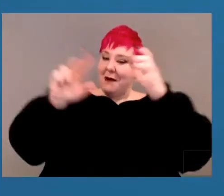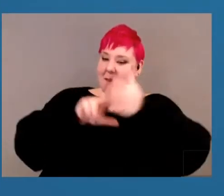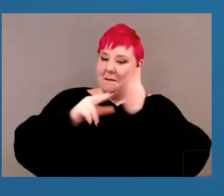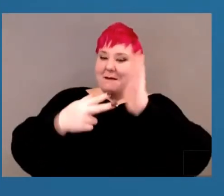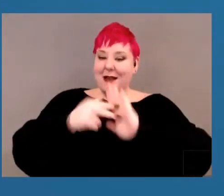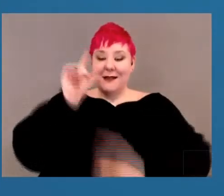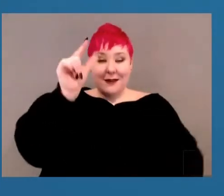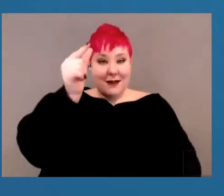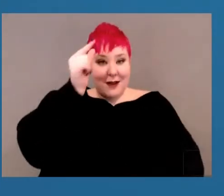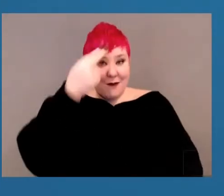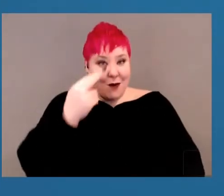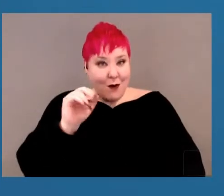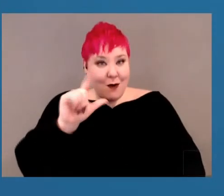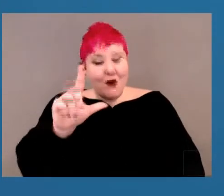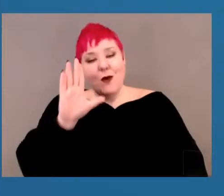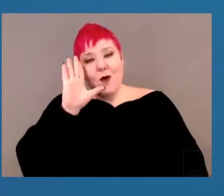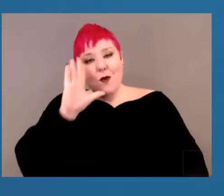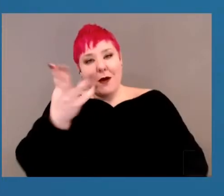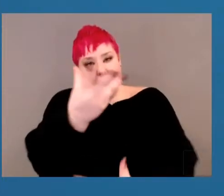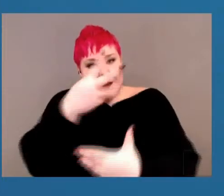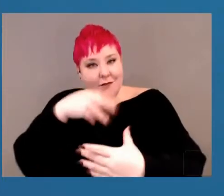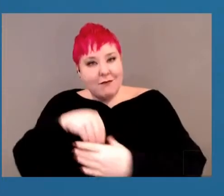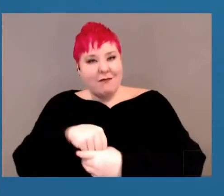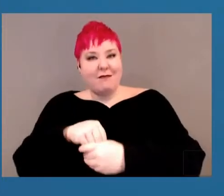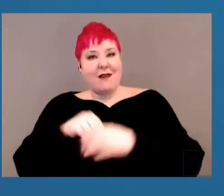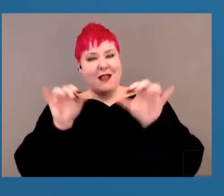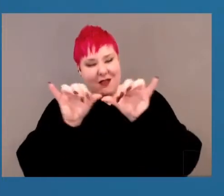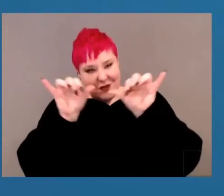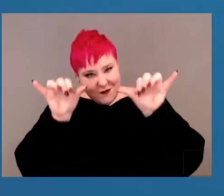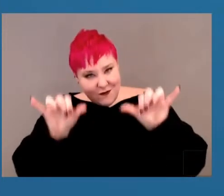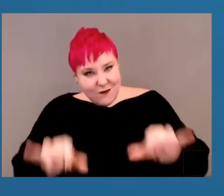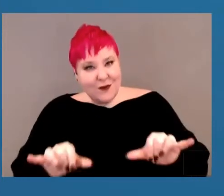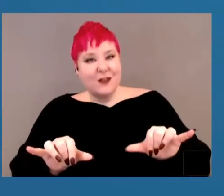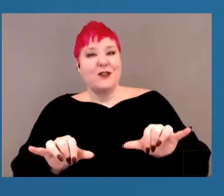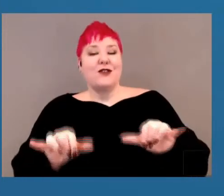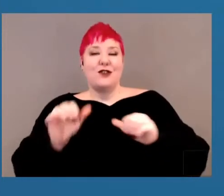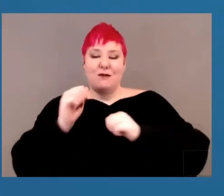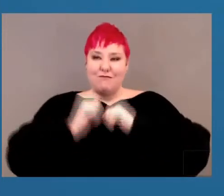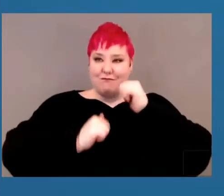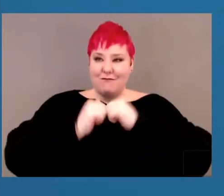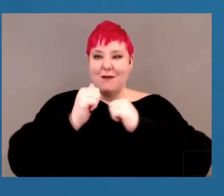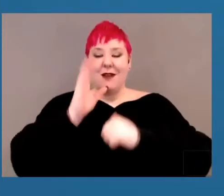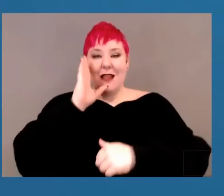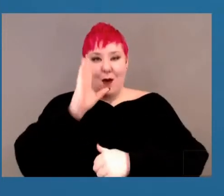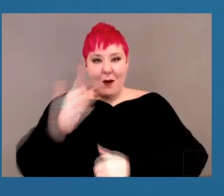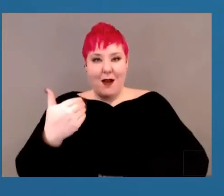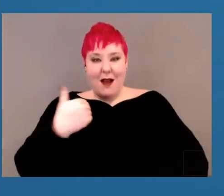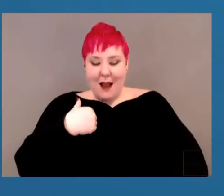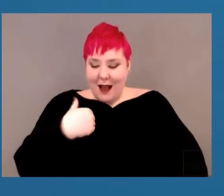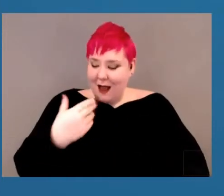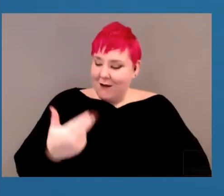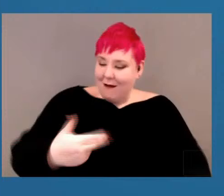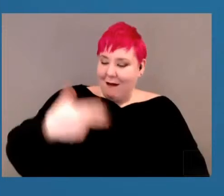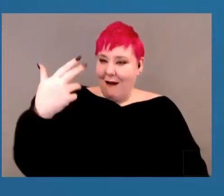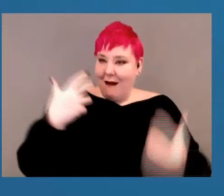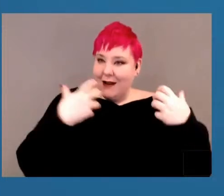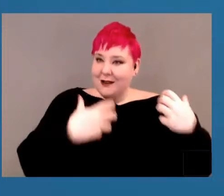be part of the infrastructure that will house the most advanced semiconductor manufacturing technology in the